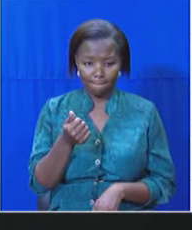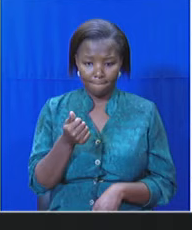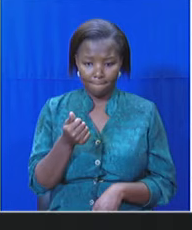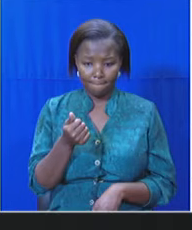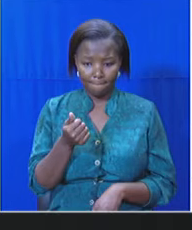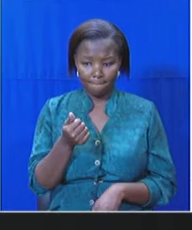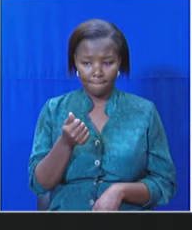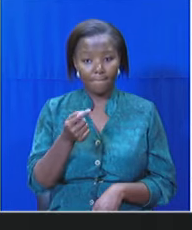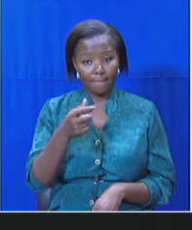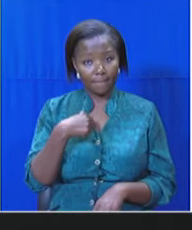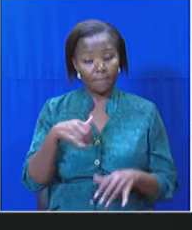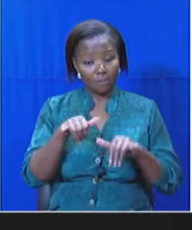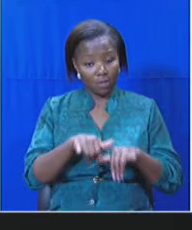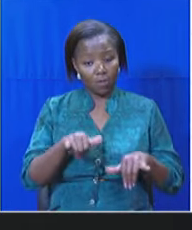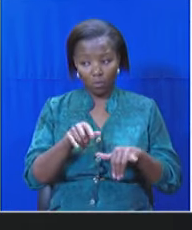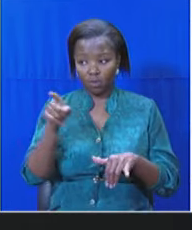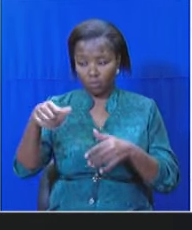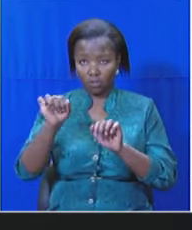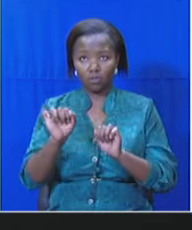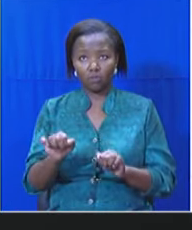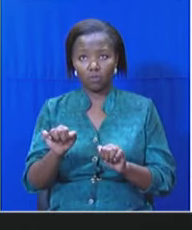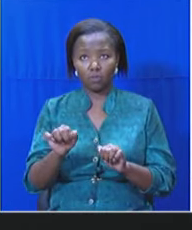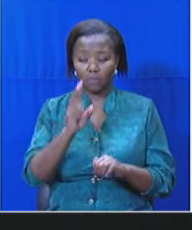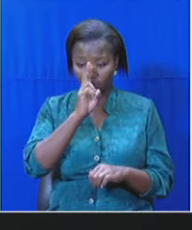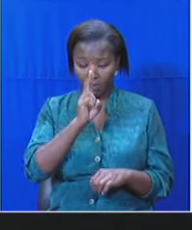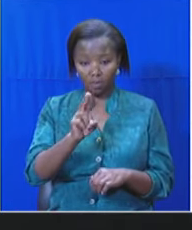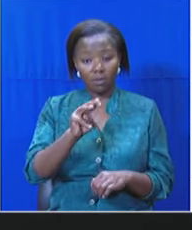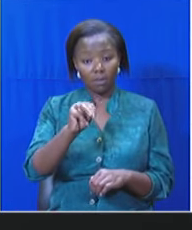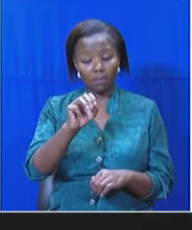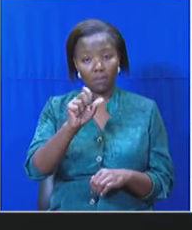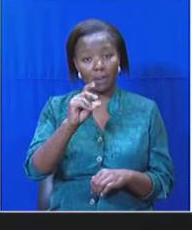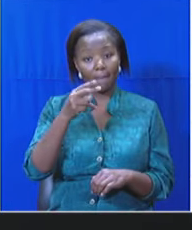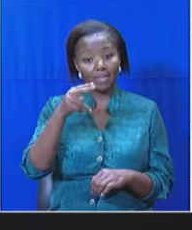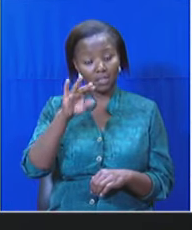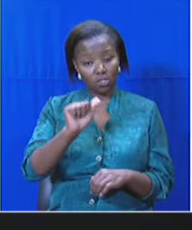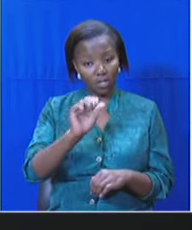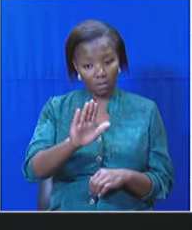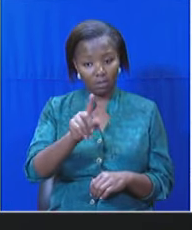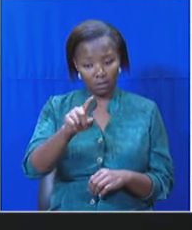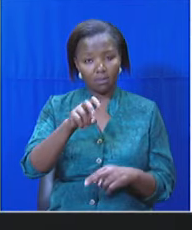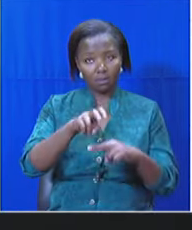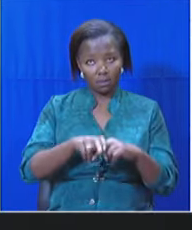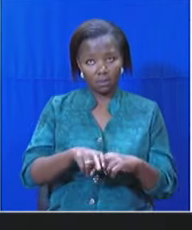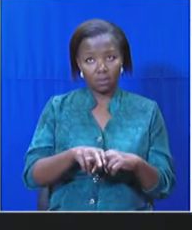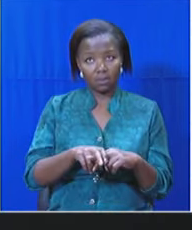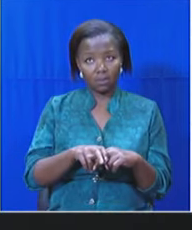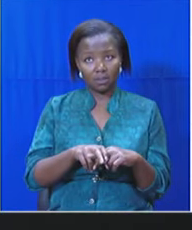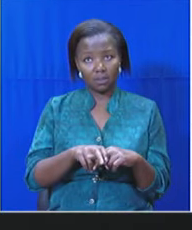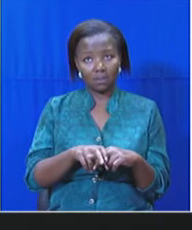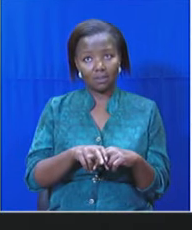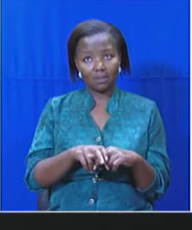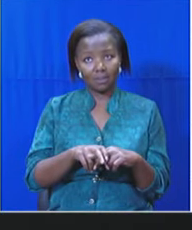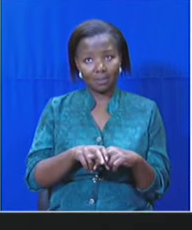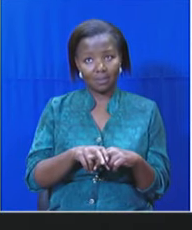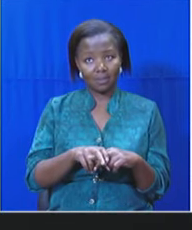I'll wait for you, Chairperson. Okay? Honorable Madisha. There she is. Honorable Madisha, sit down.